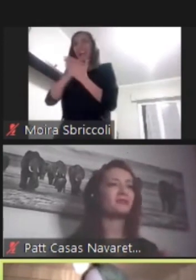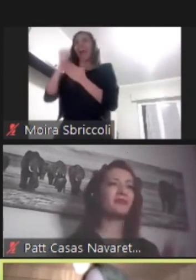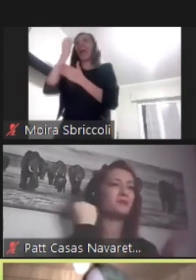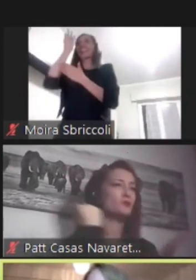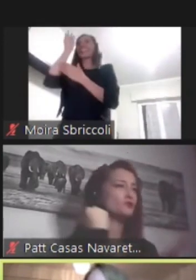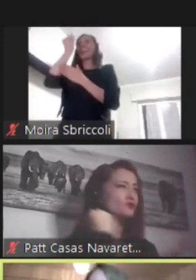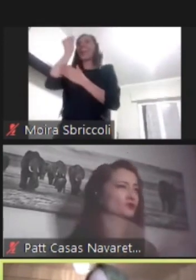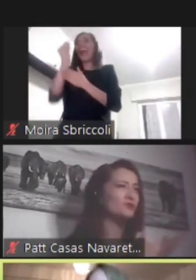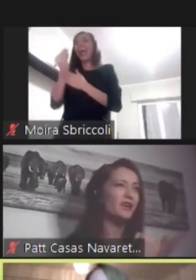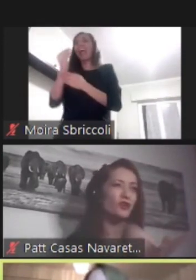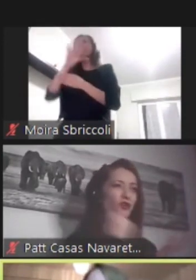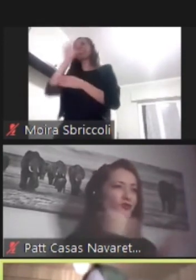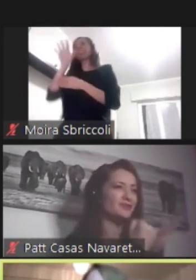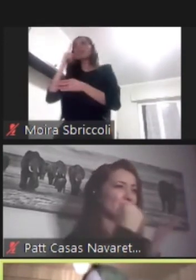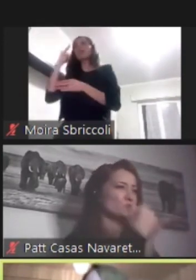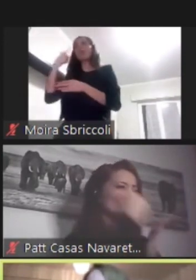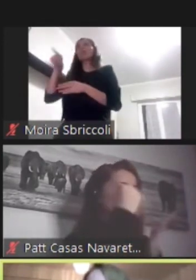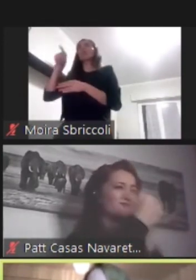Informed Sport,